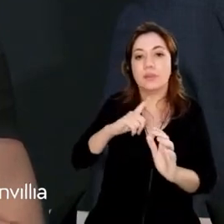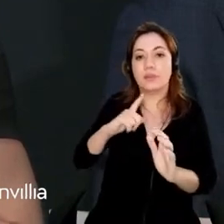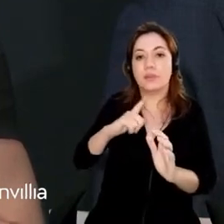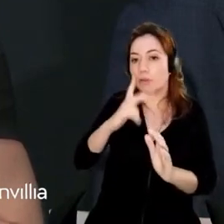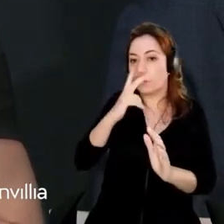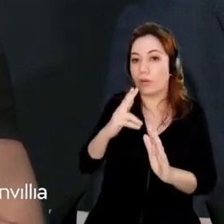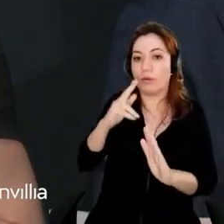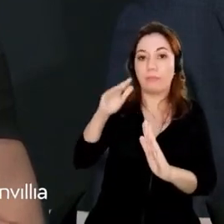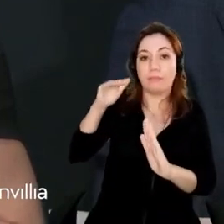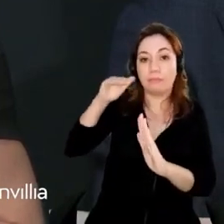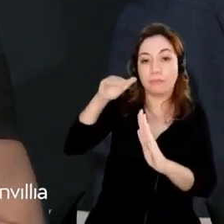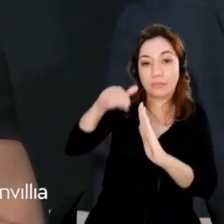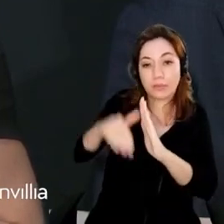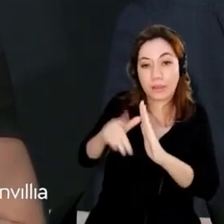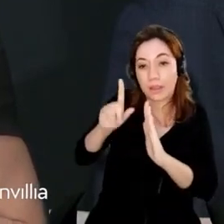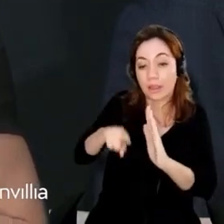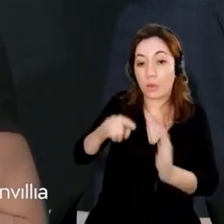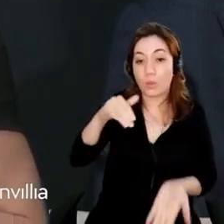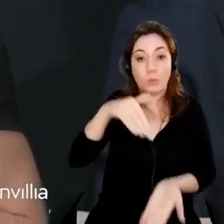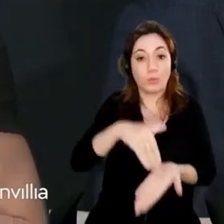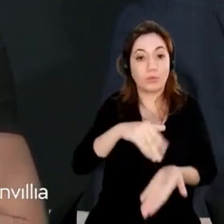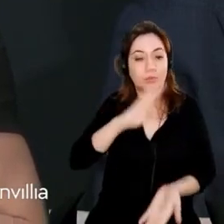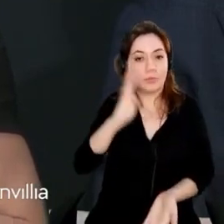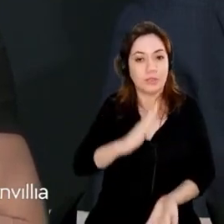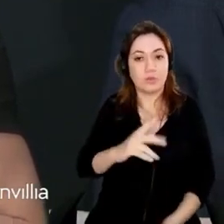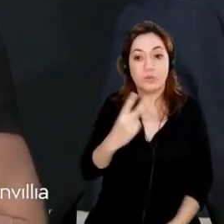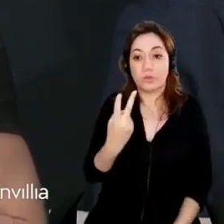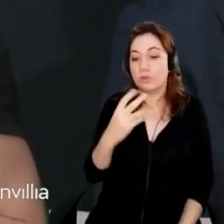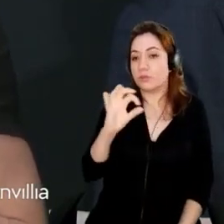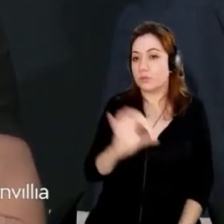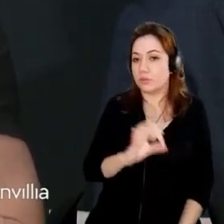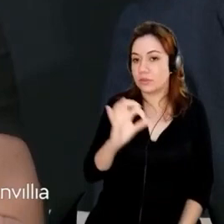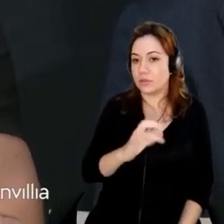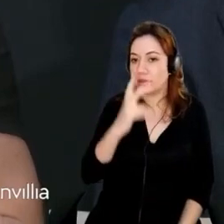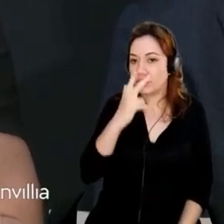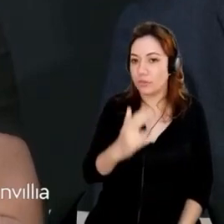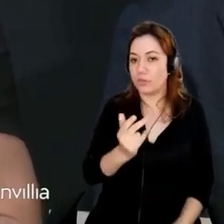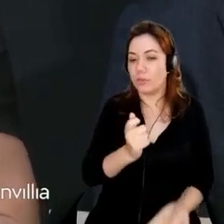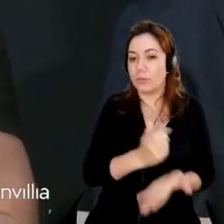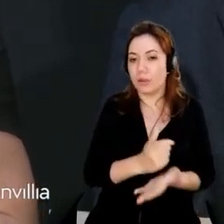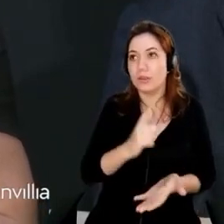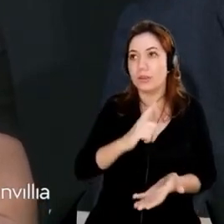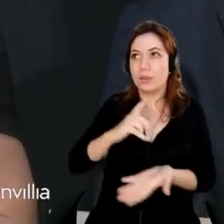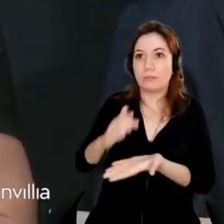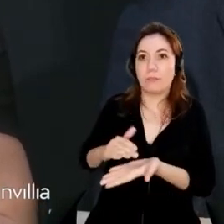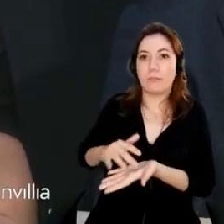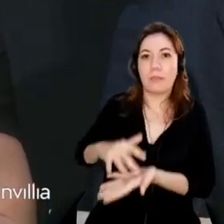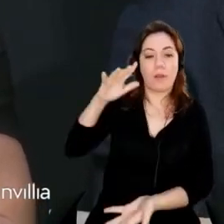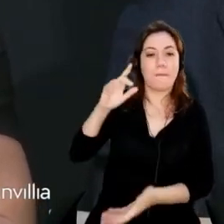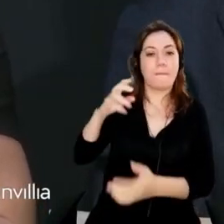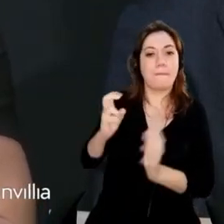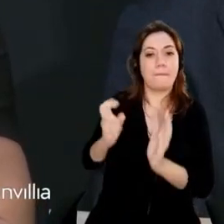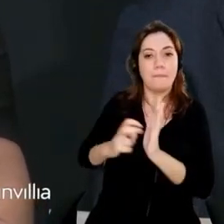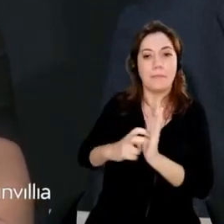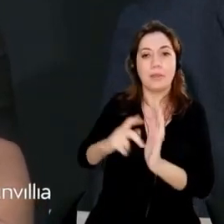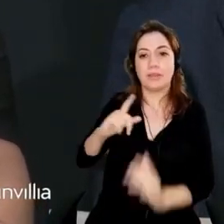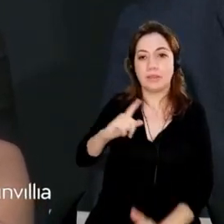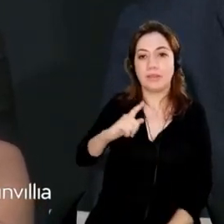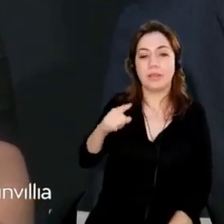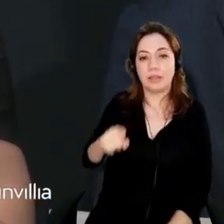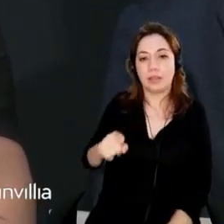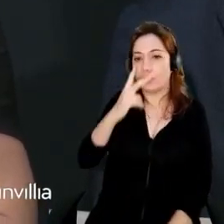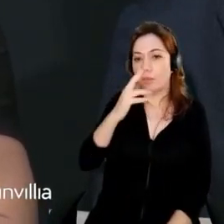with only 2.5%. The biggest bank in Brazil, Itaú, has a delinquency rate of